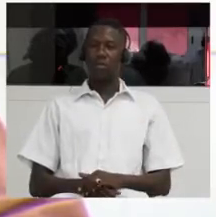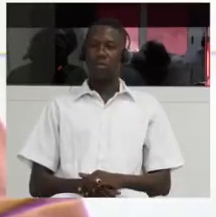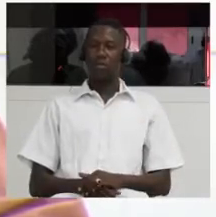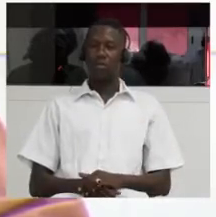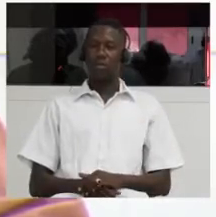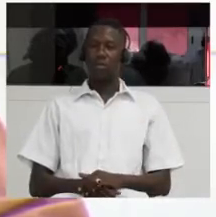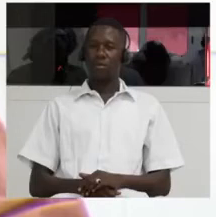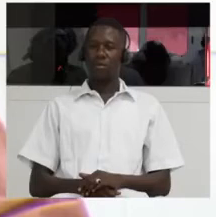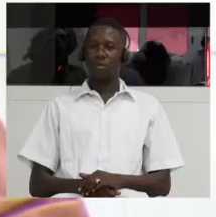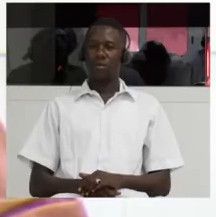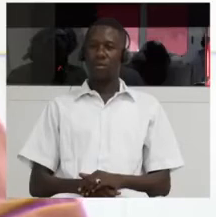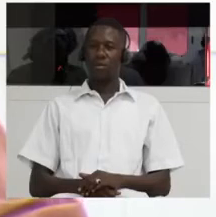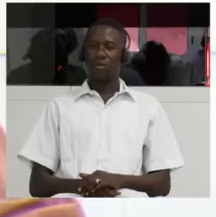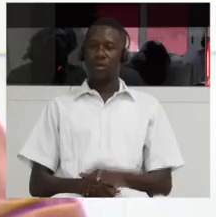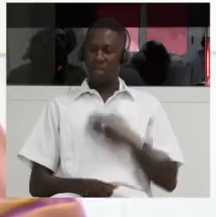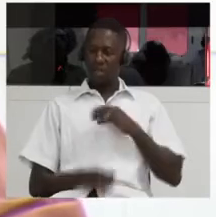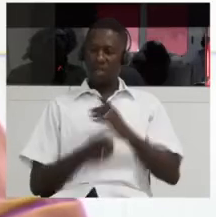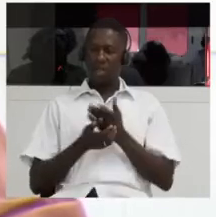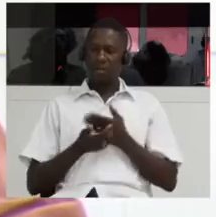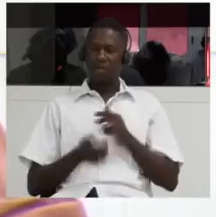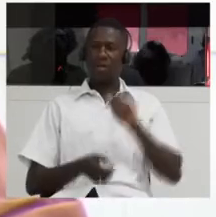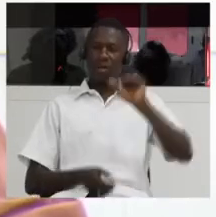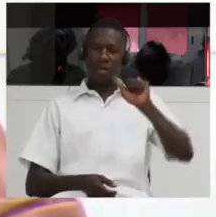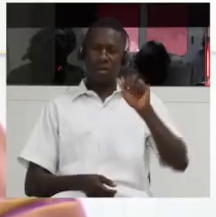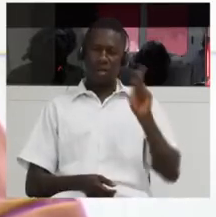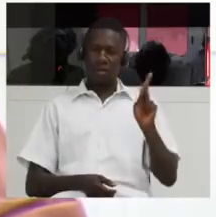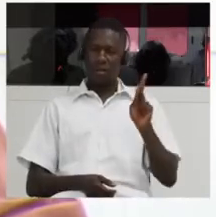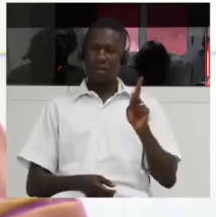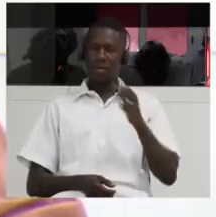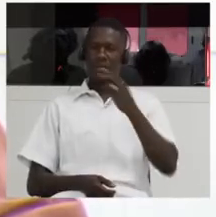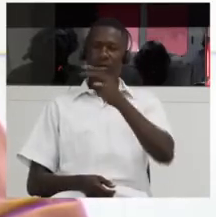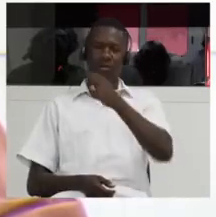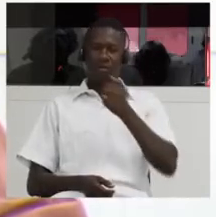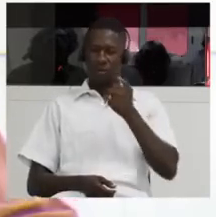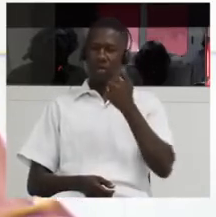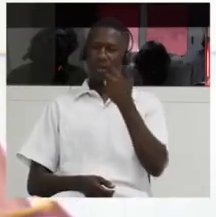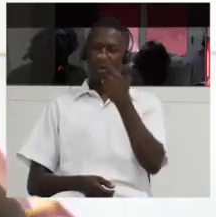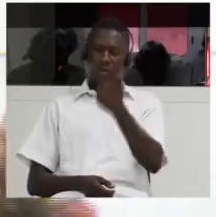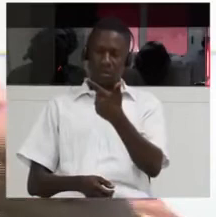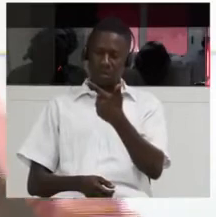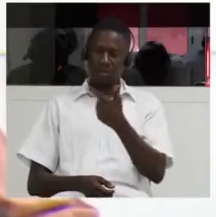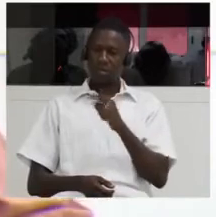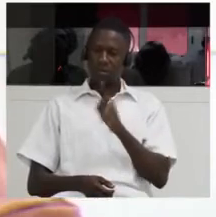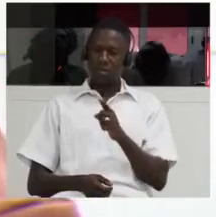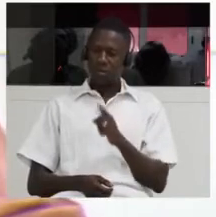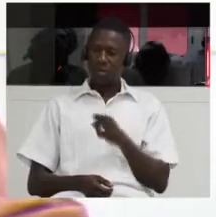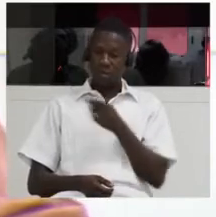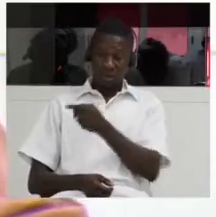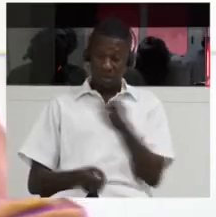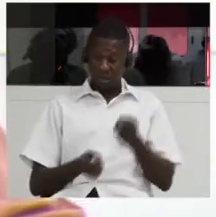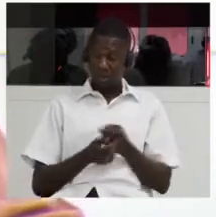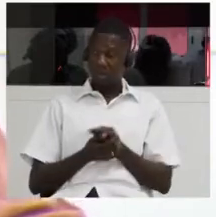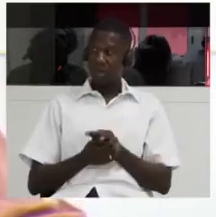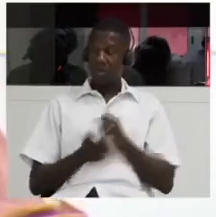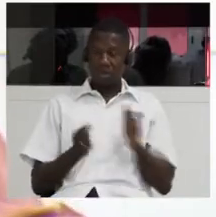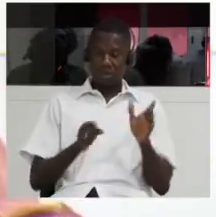It's an AK. It is also an AK-47. But this thing was attached on the weapon, so